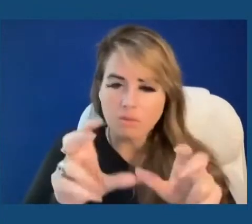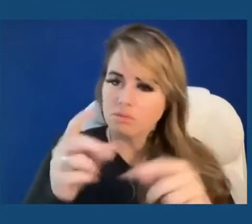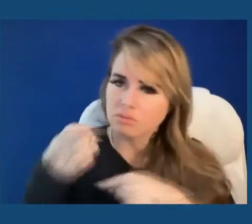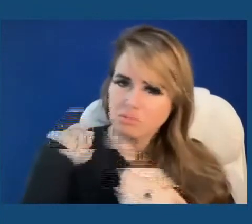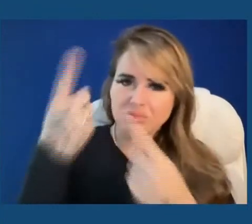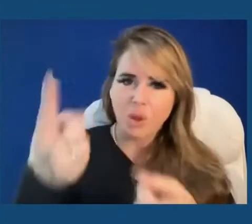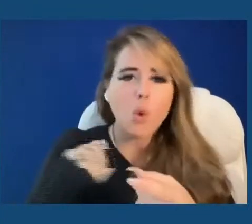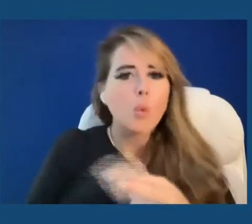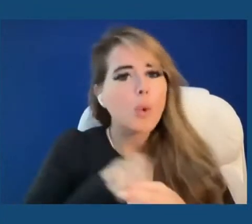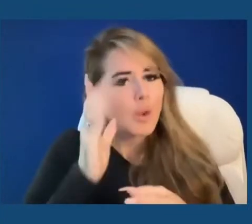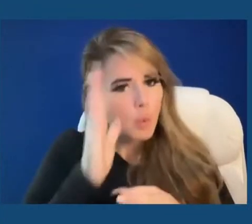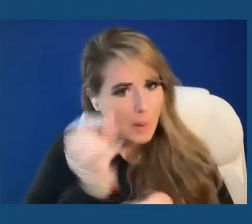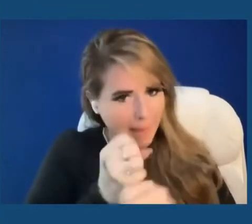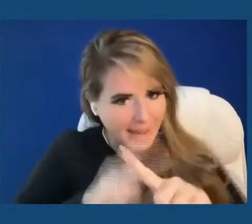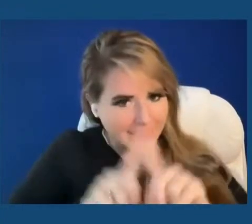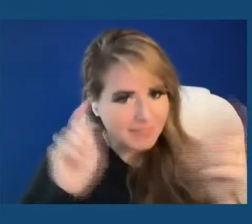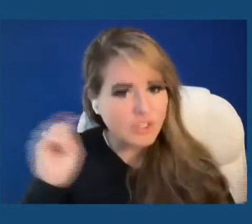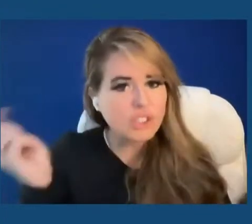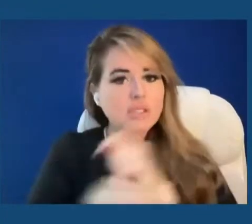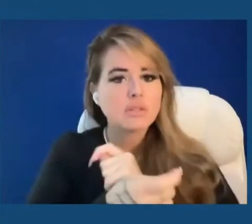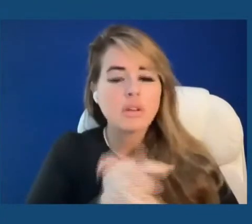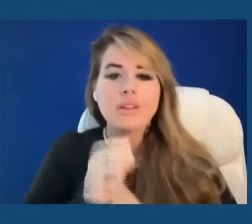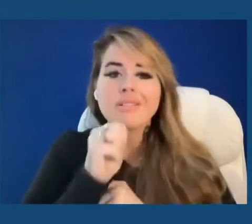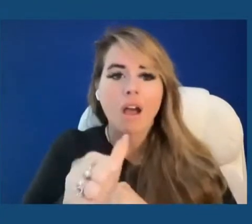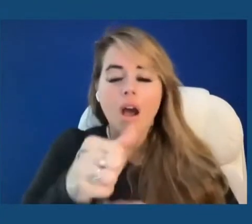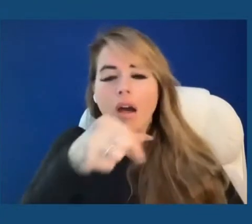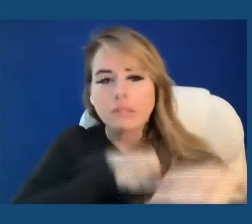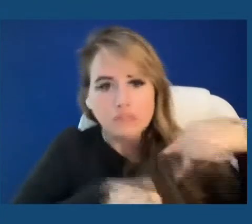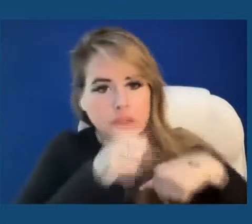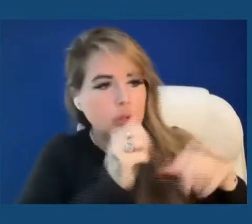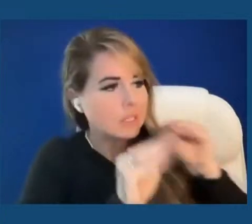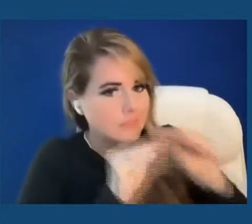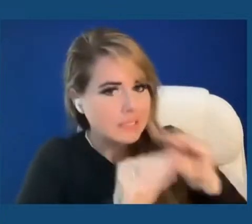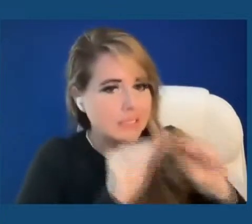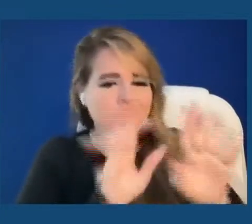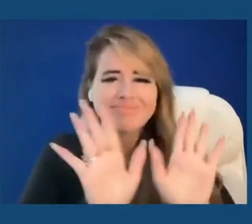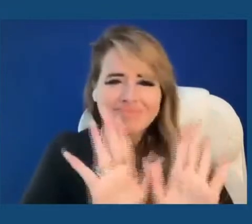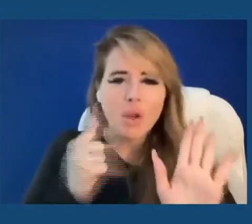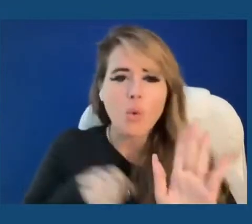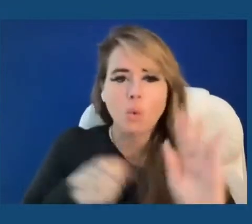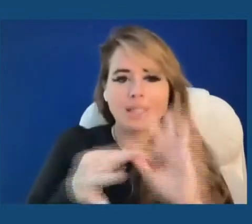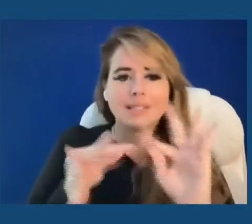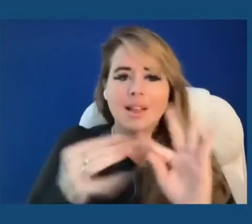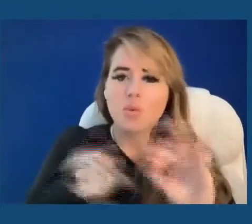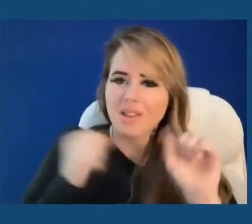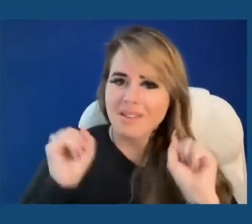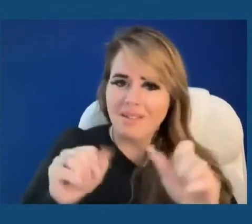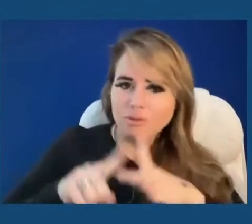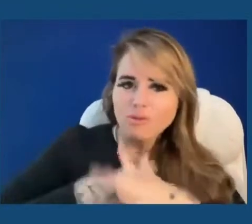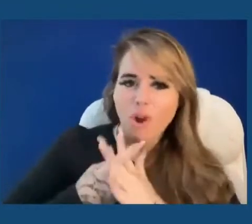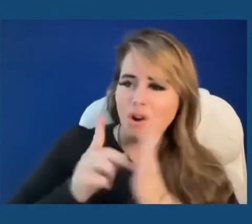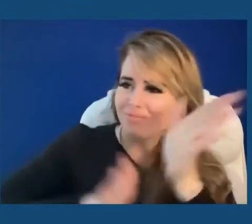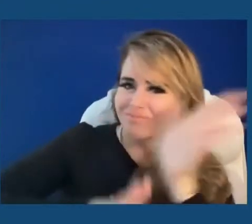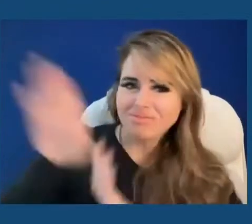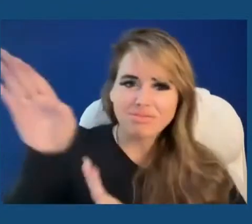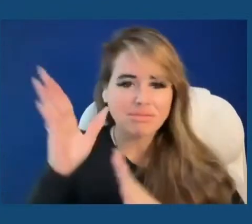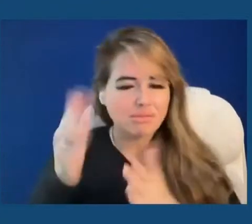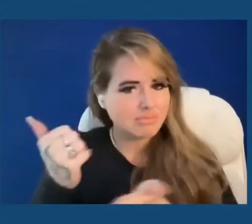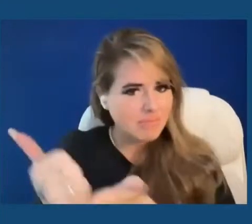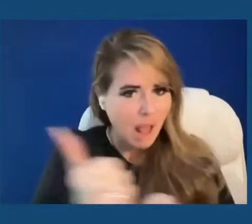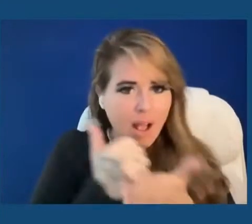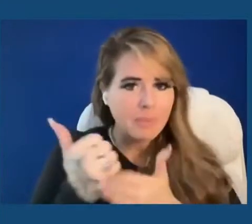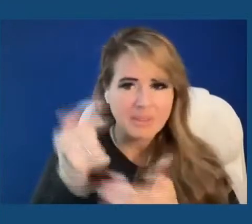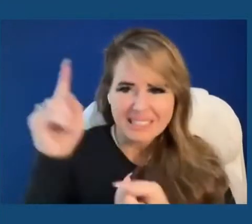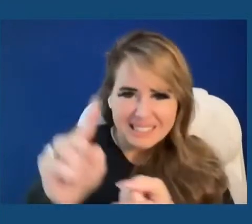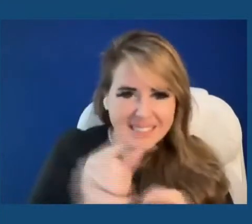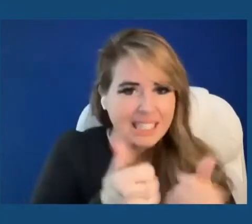difference and not just undo the impacts that are already there, but to say we can head off future impacts. That's what smart